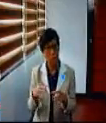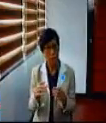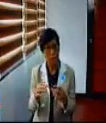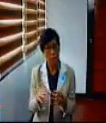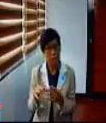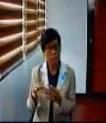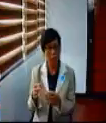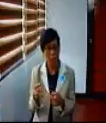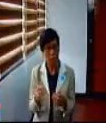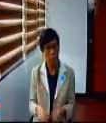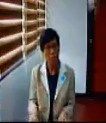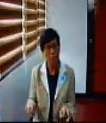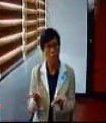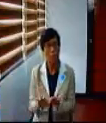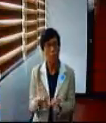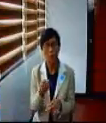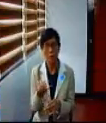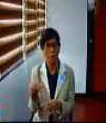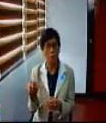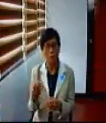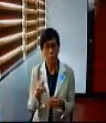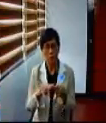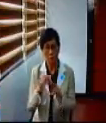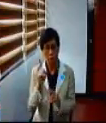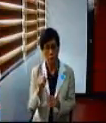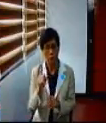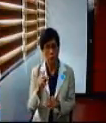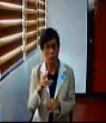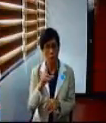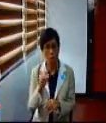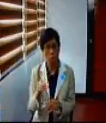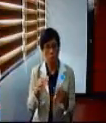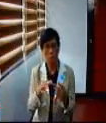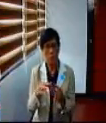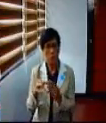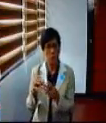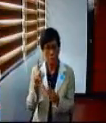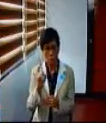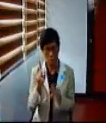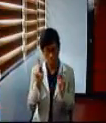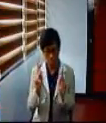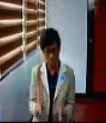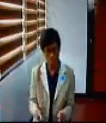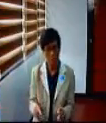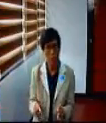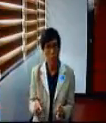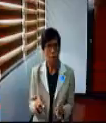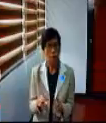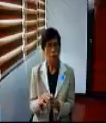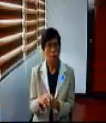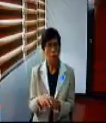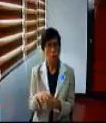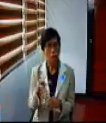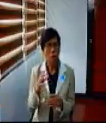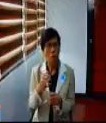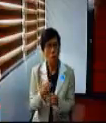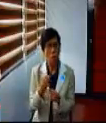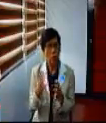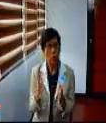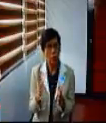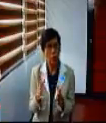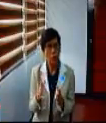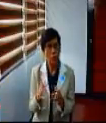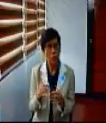things. Number one, that no particular single individual stakeholder on their own could settle all